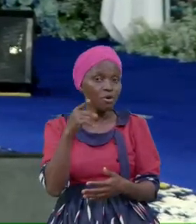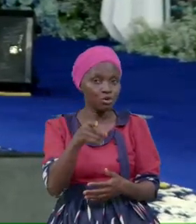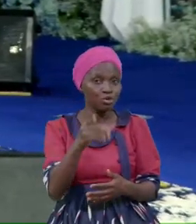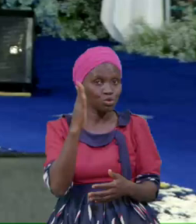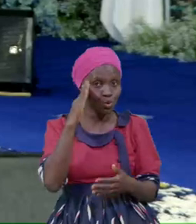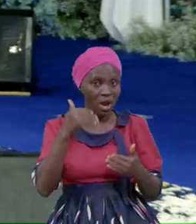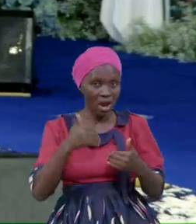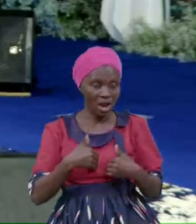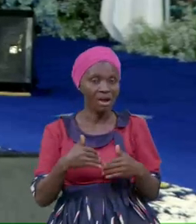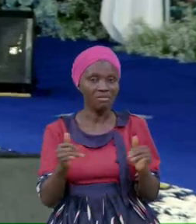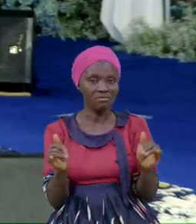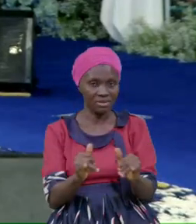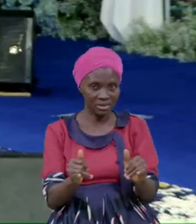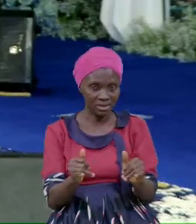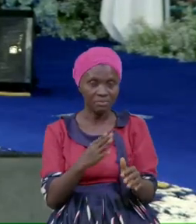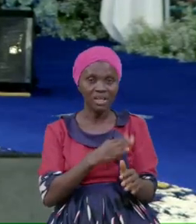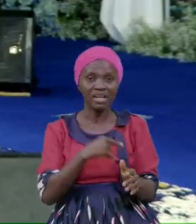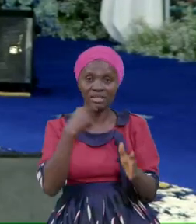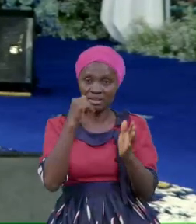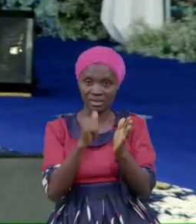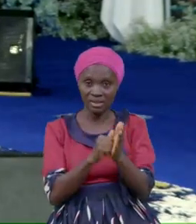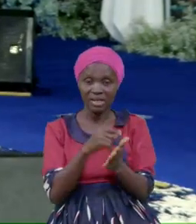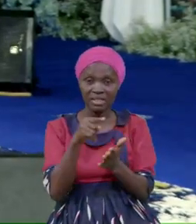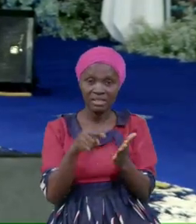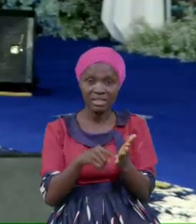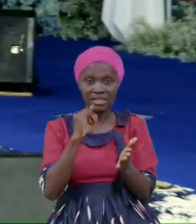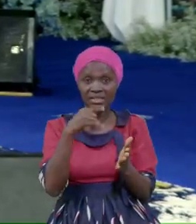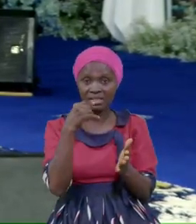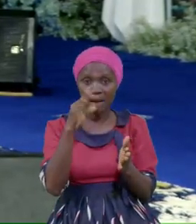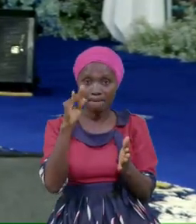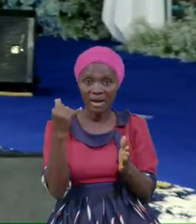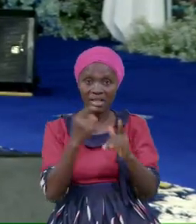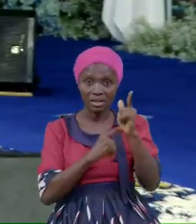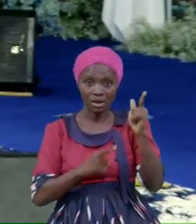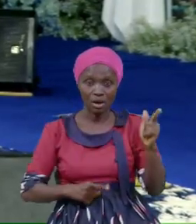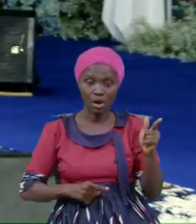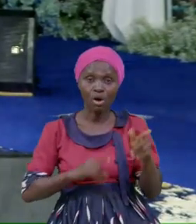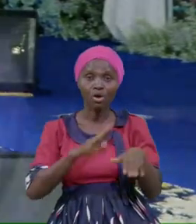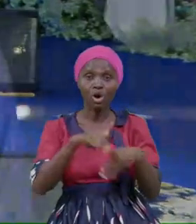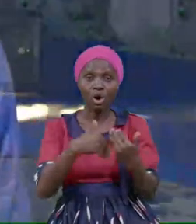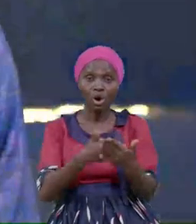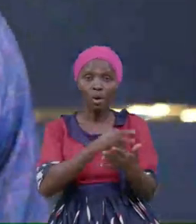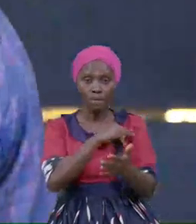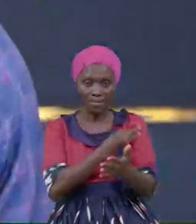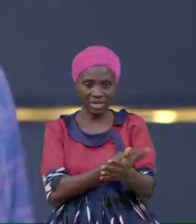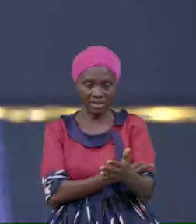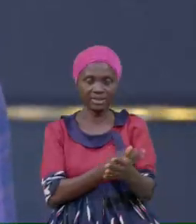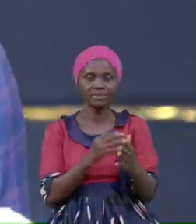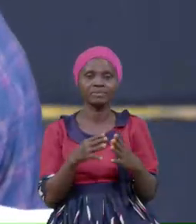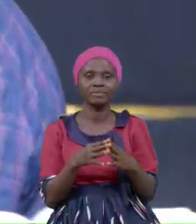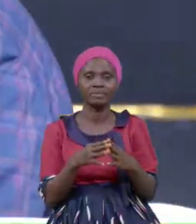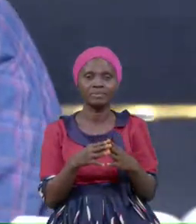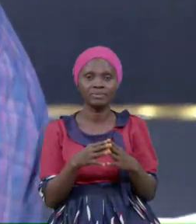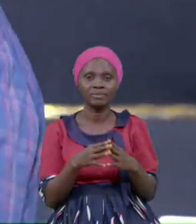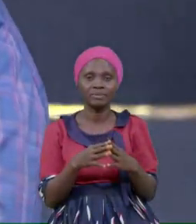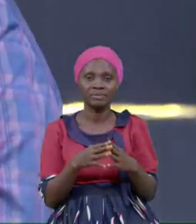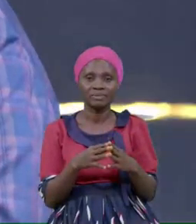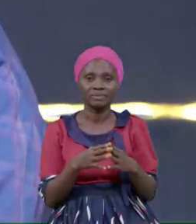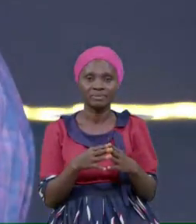is said by the Lord Almighty. By the Lord Almighty. Say,